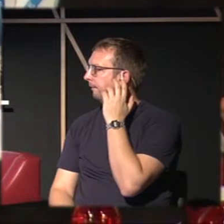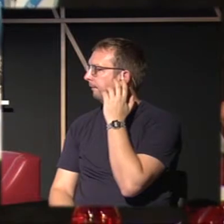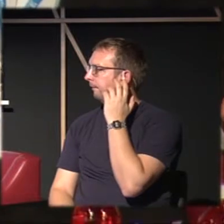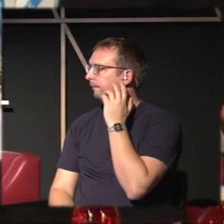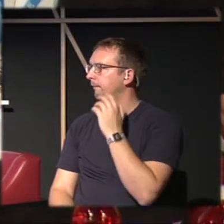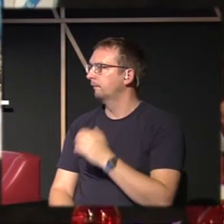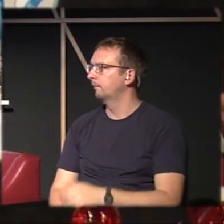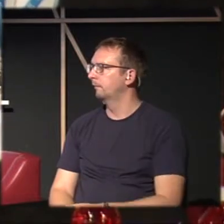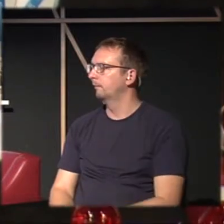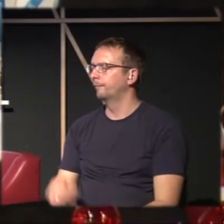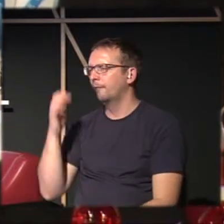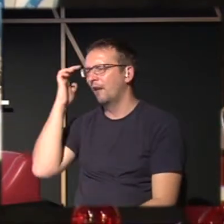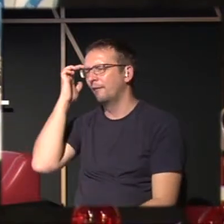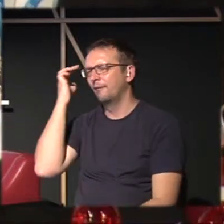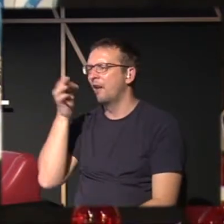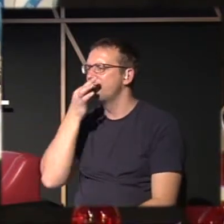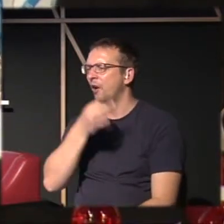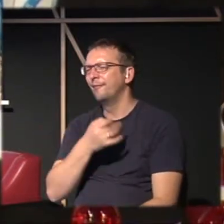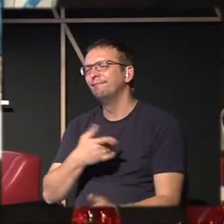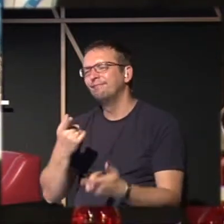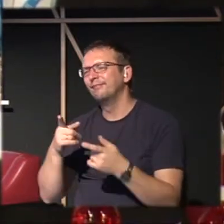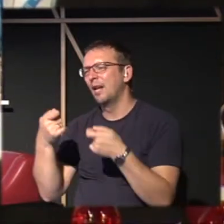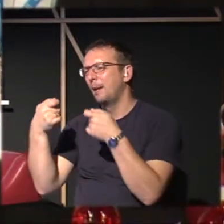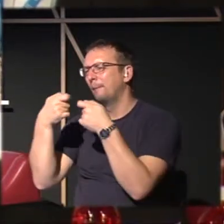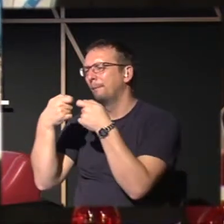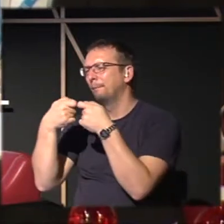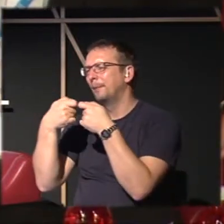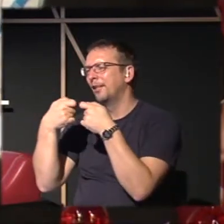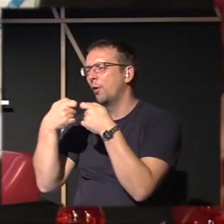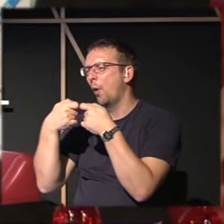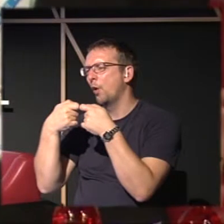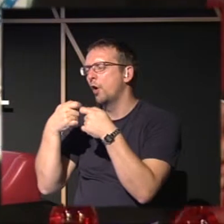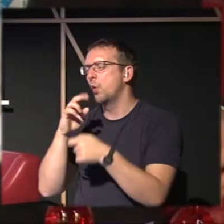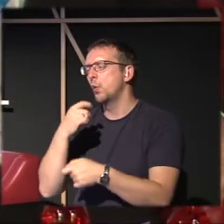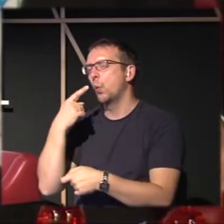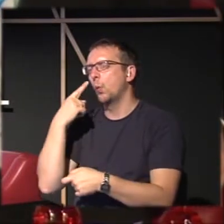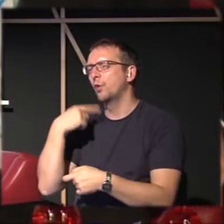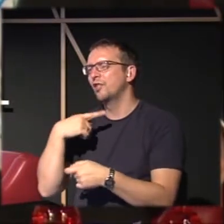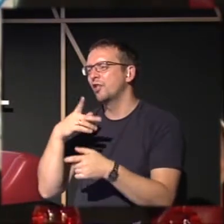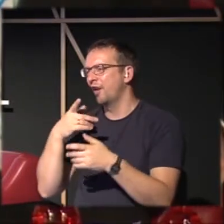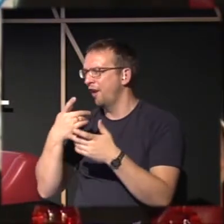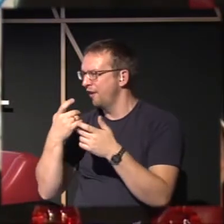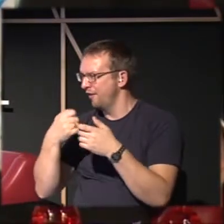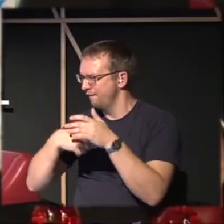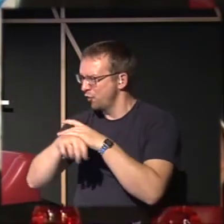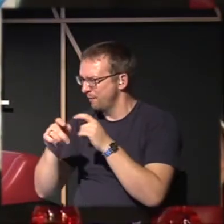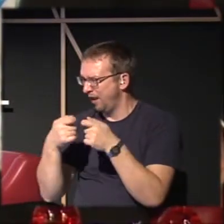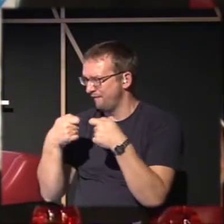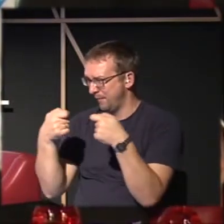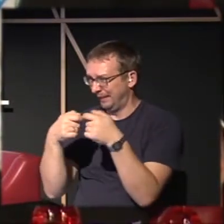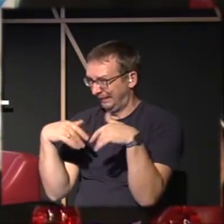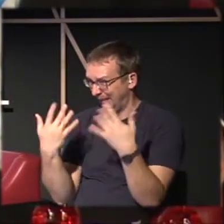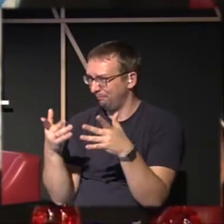RFU support the Cafe Week of Action, and how important is the Cafe Week of Action to the RFU? Of course, it is